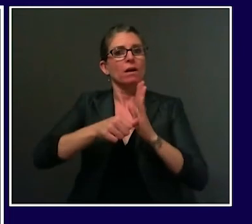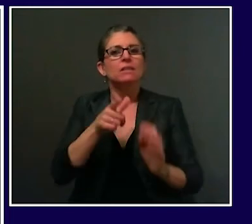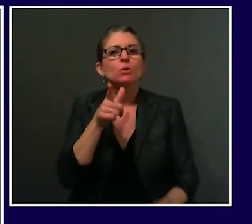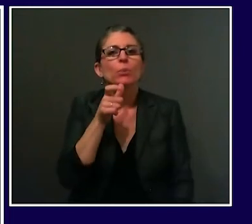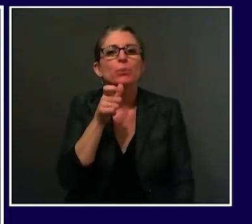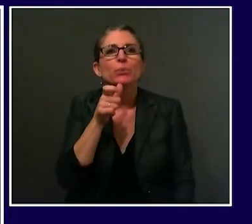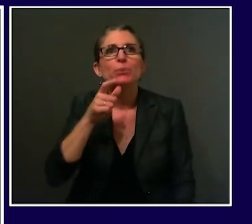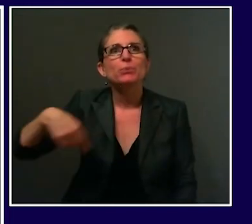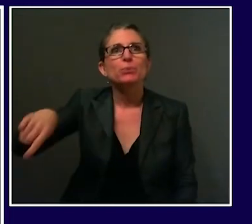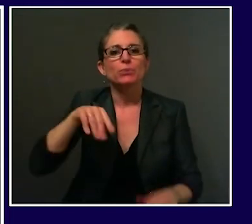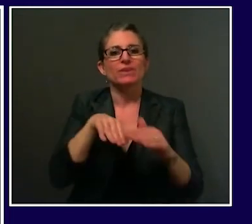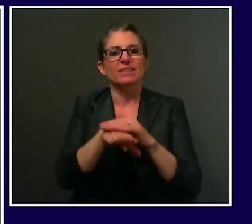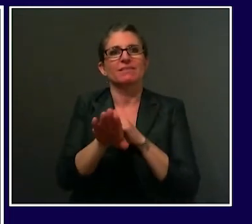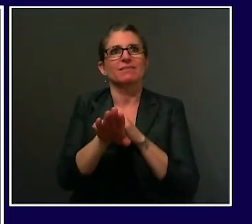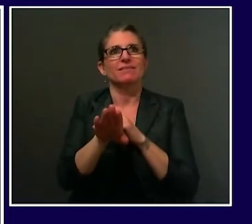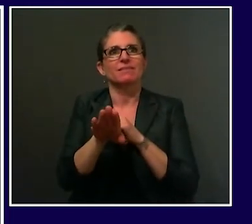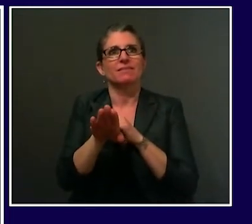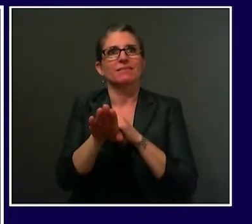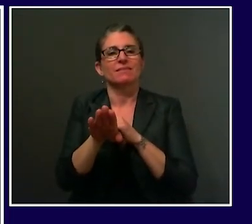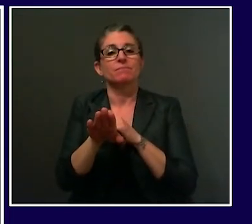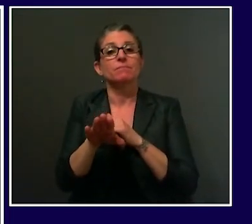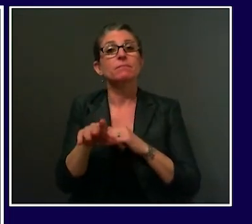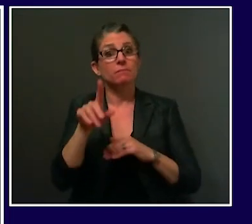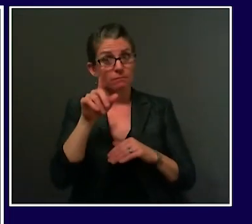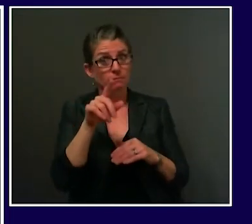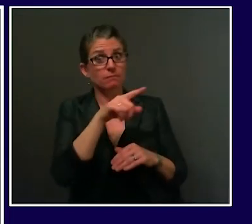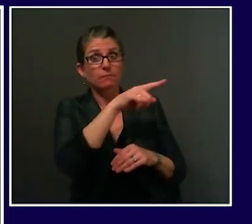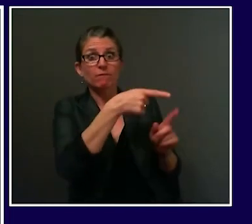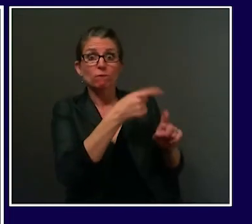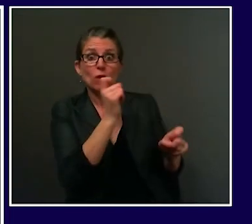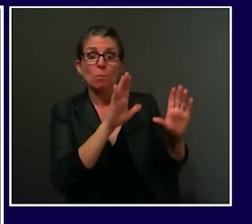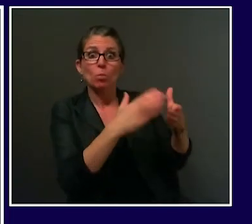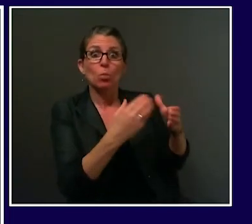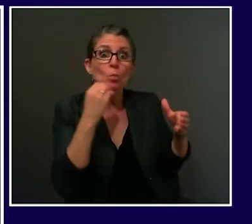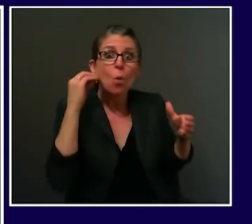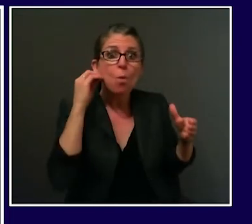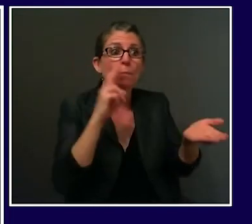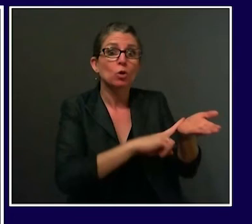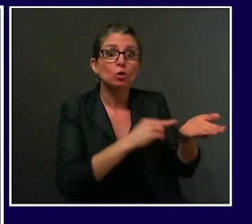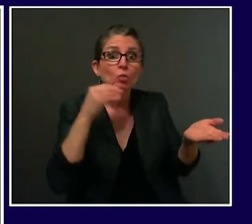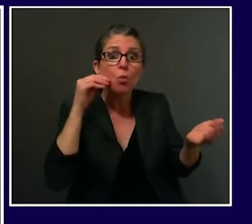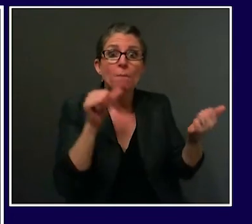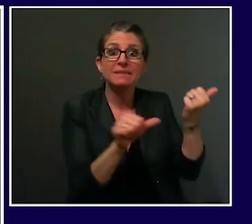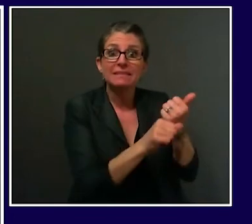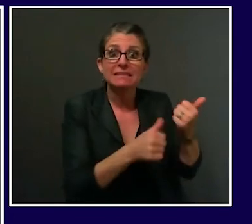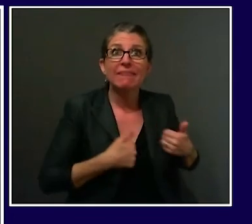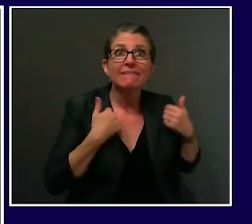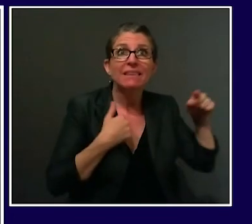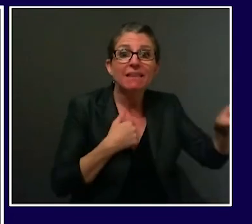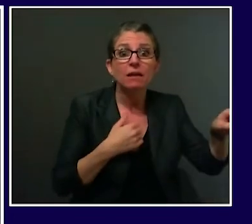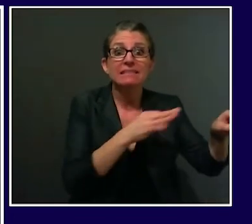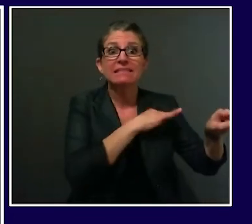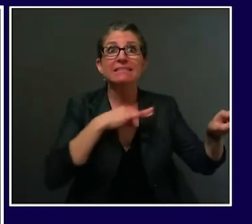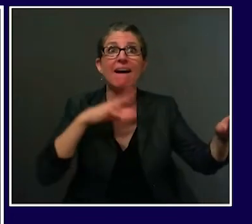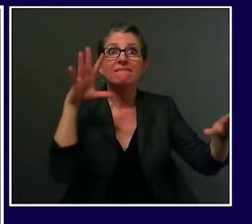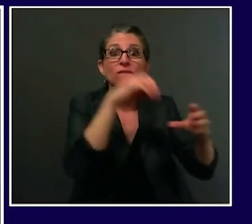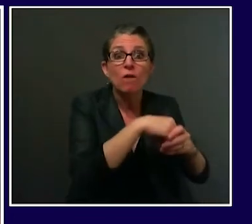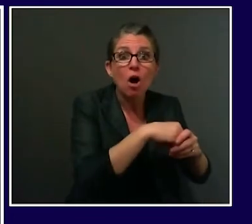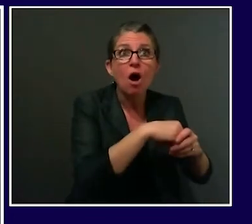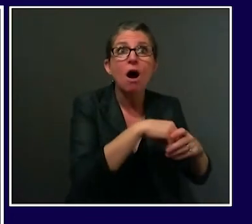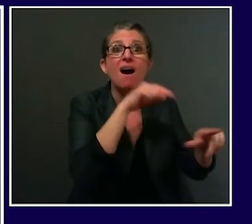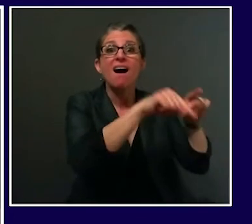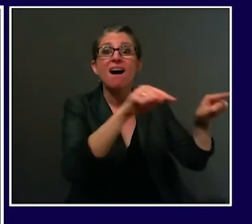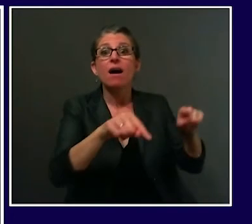assisted living facilities. These are facilities, of course, that are staffed by folks from the outside, which again tells us that